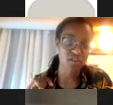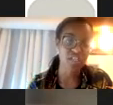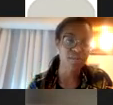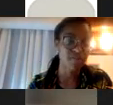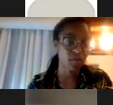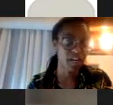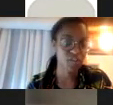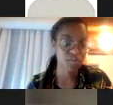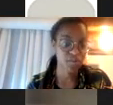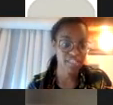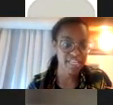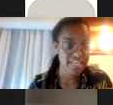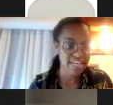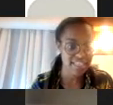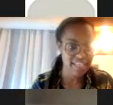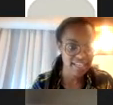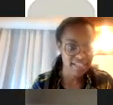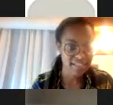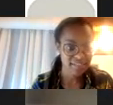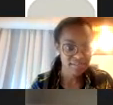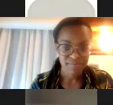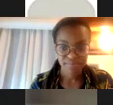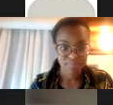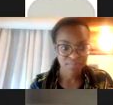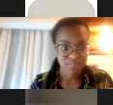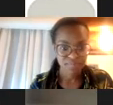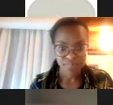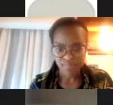funding increased by 400%. Next slide.